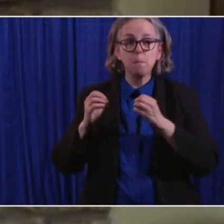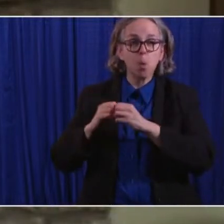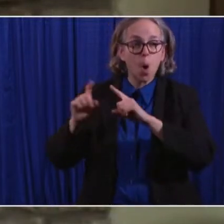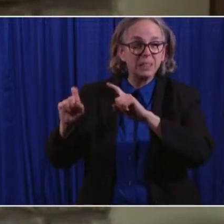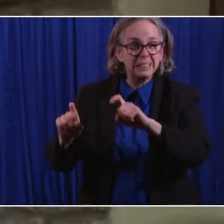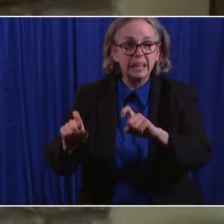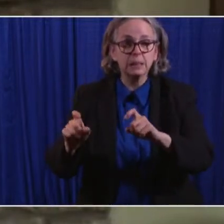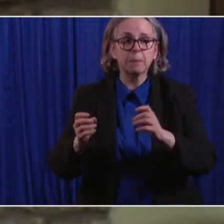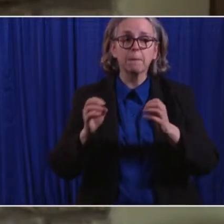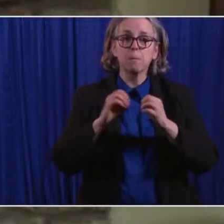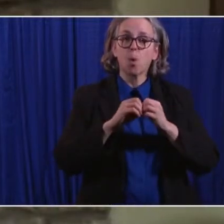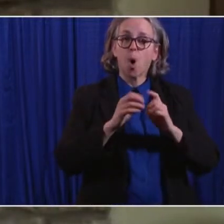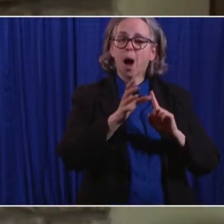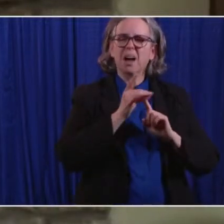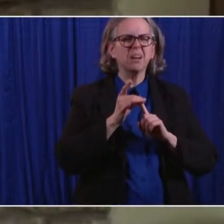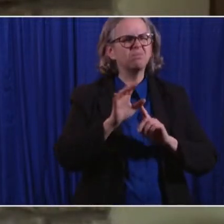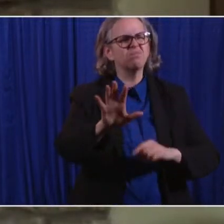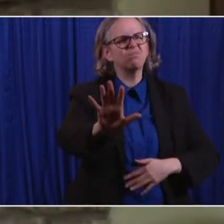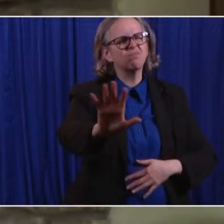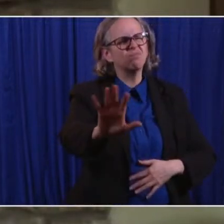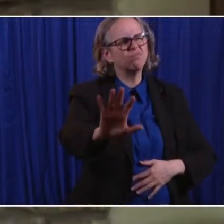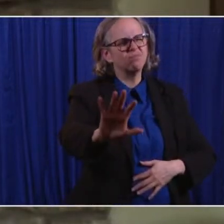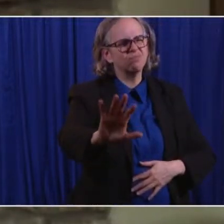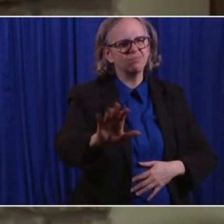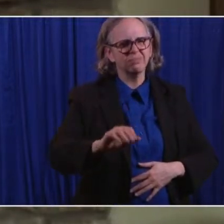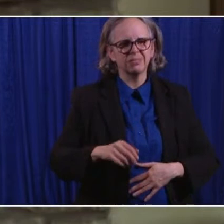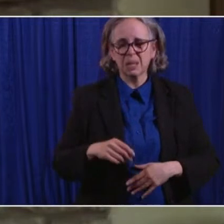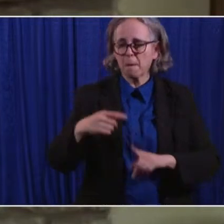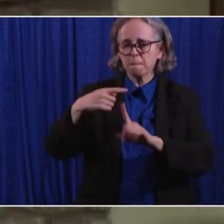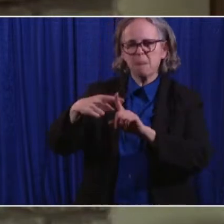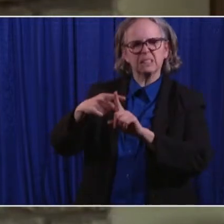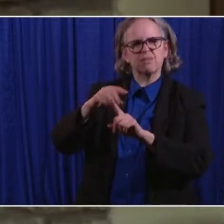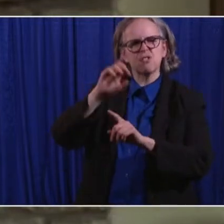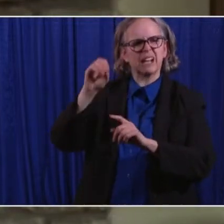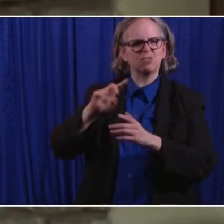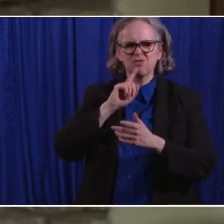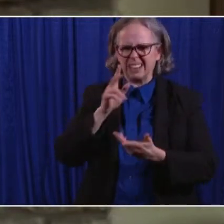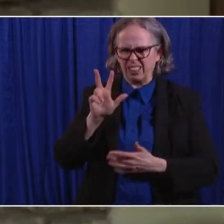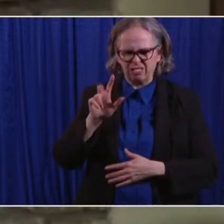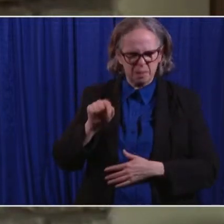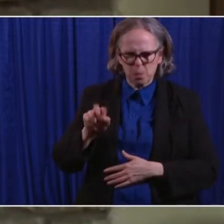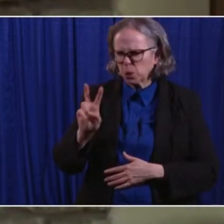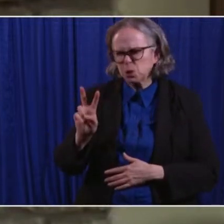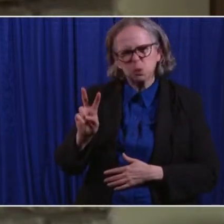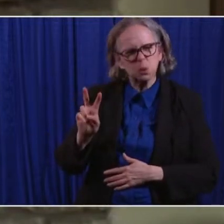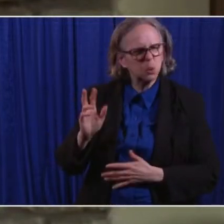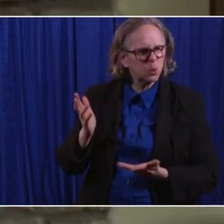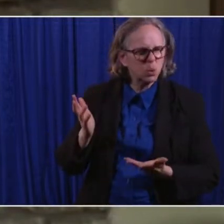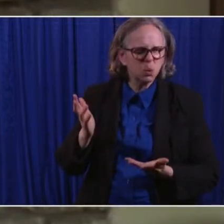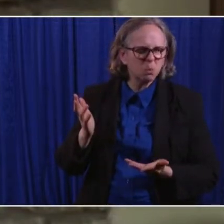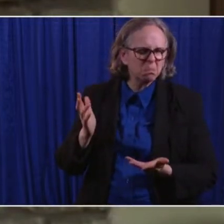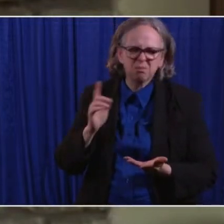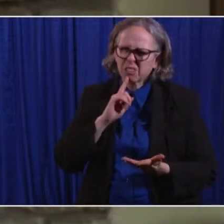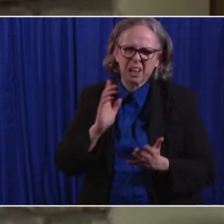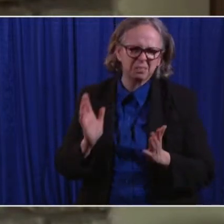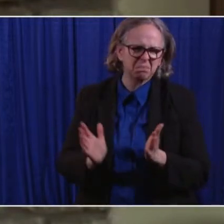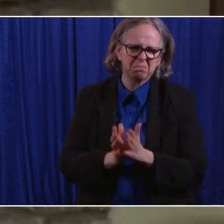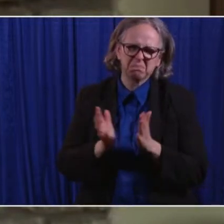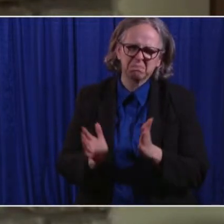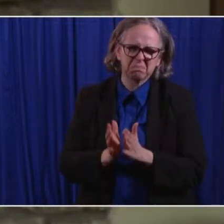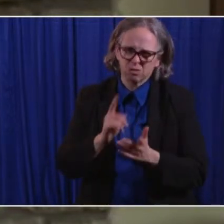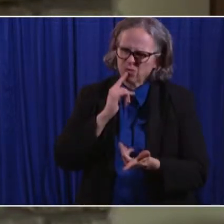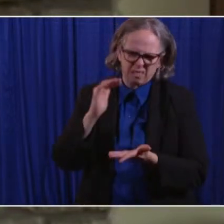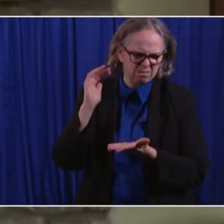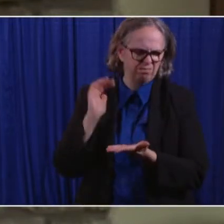We're down in 3%, 3.2, 3.3, something like that. So it has dropped.